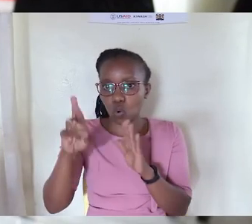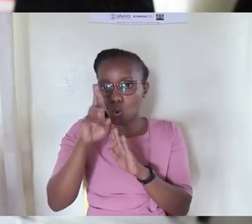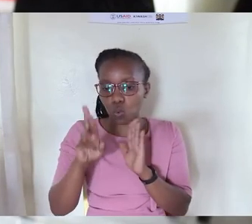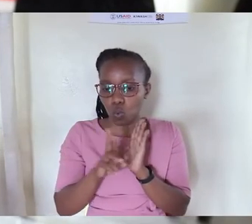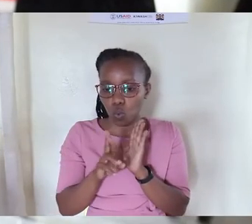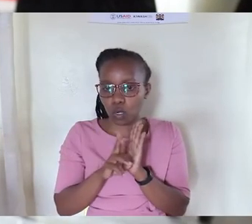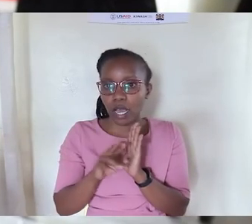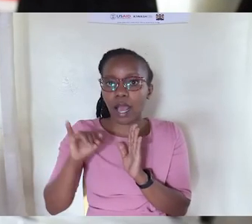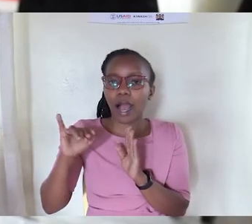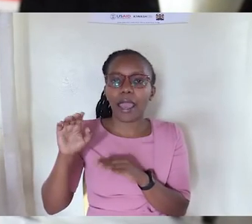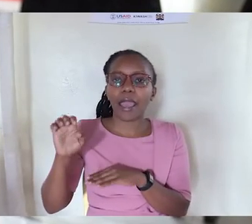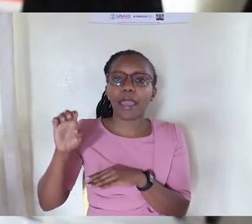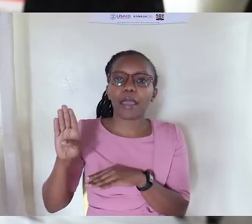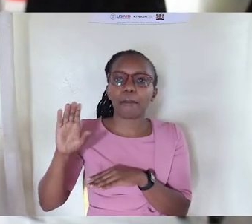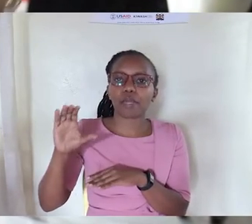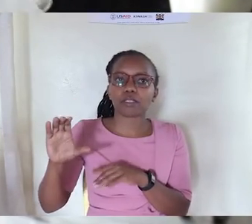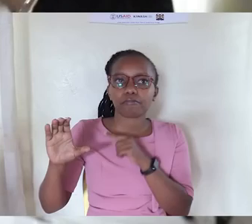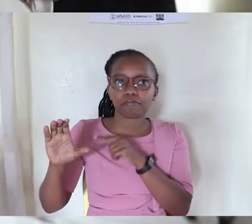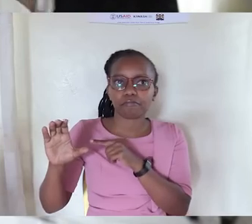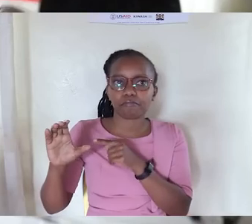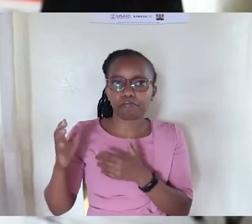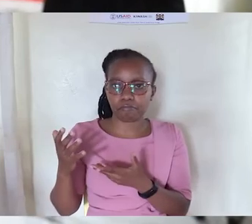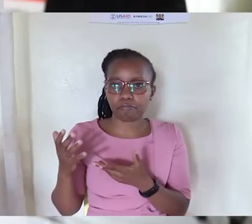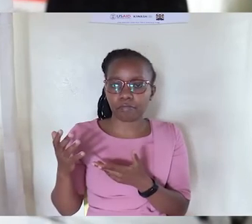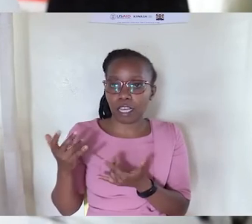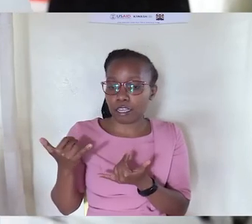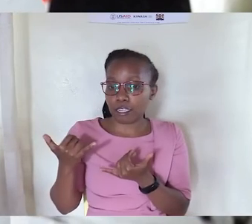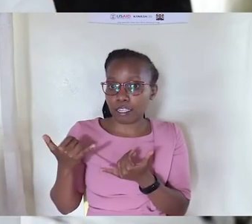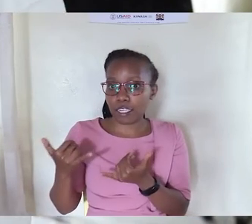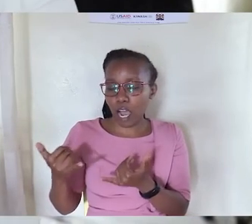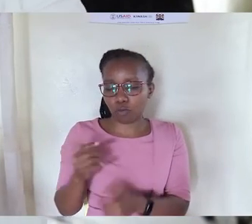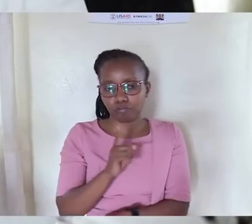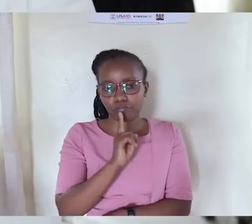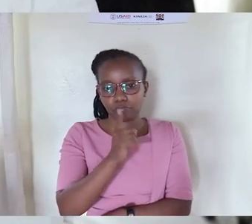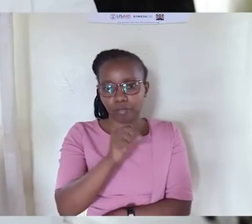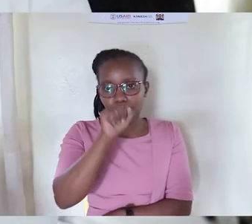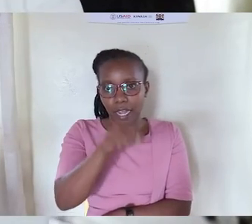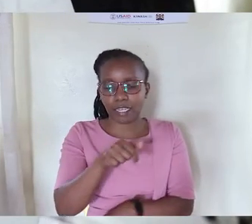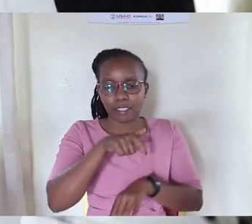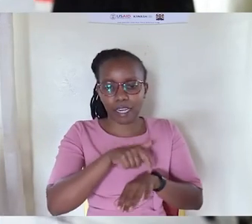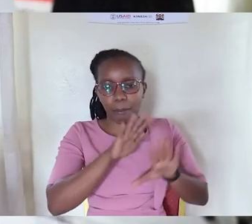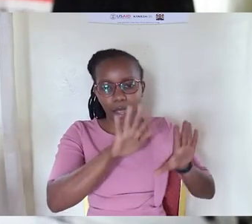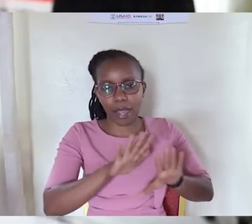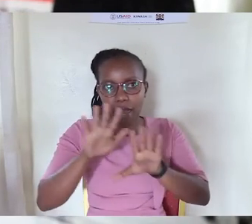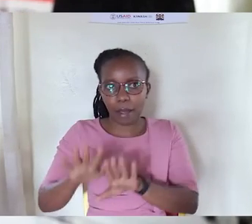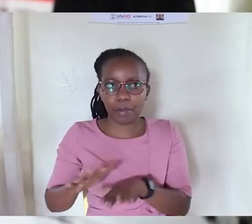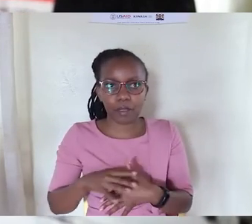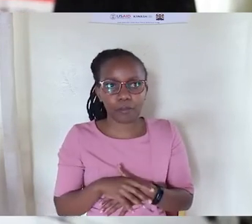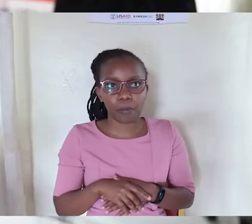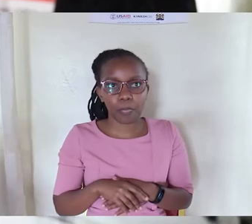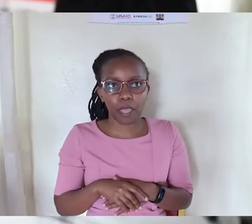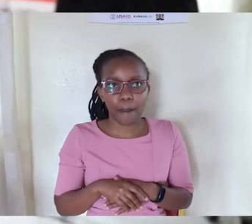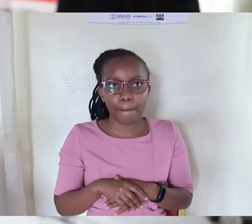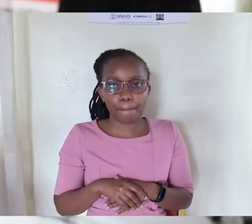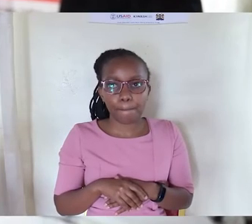now IEBC, we will hold a stick on them as they move into the campaigns.